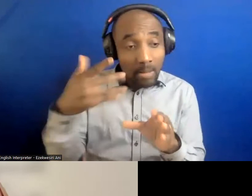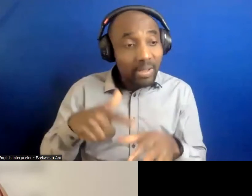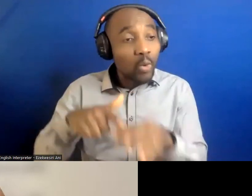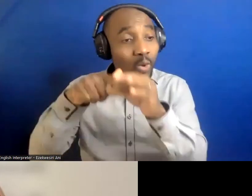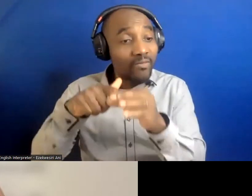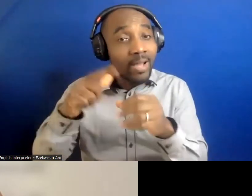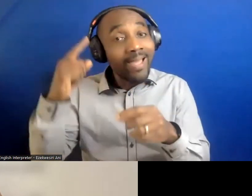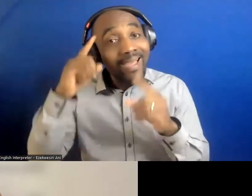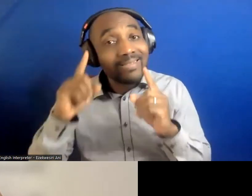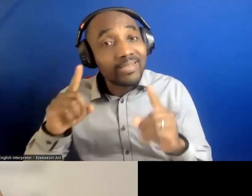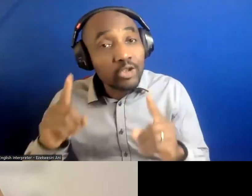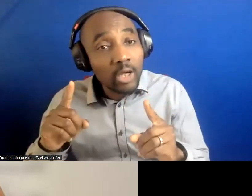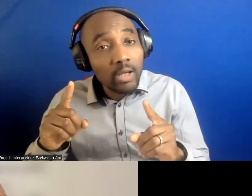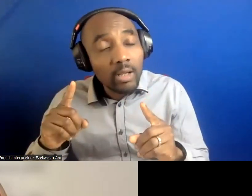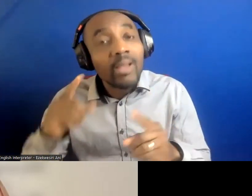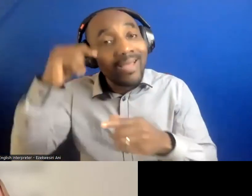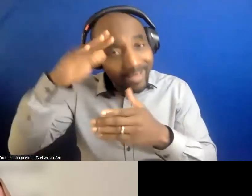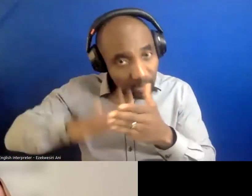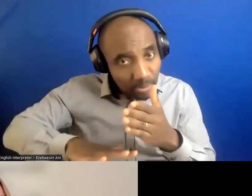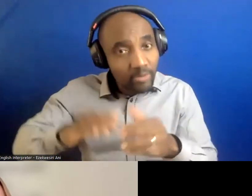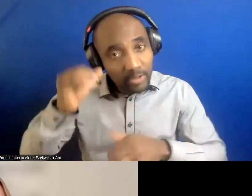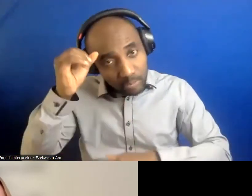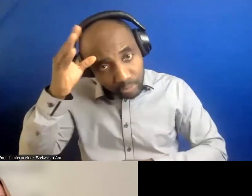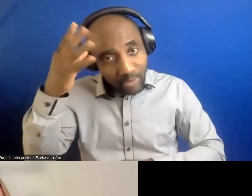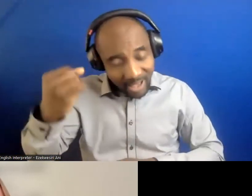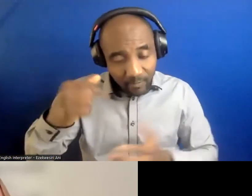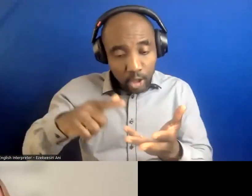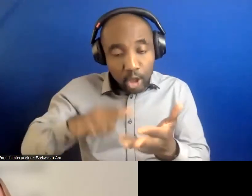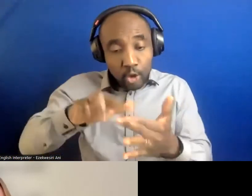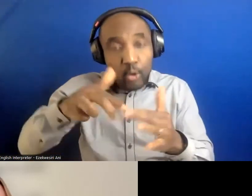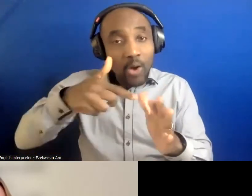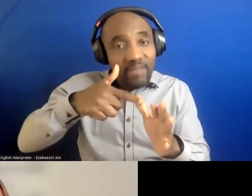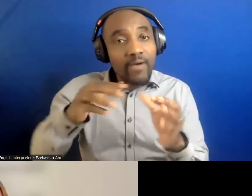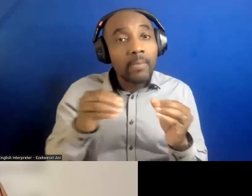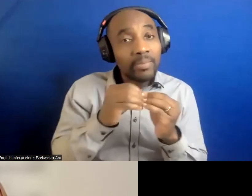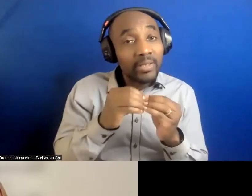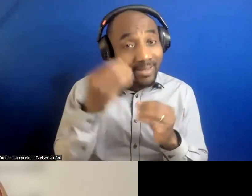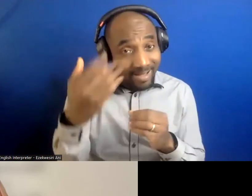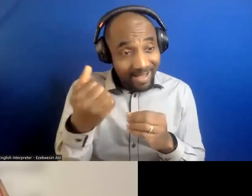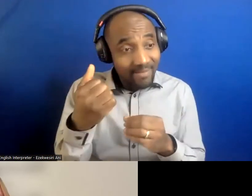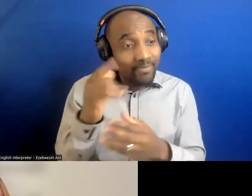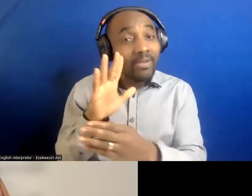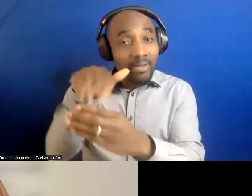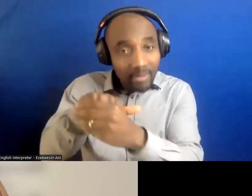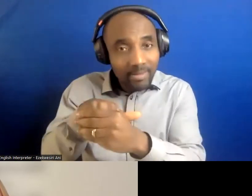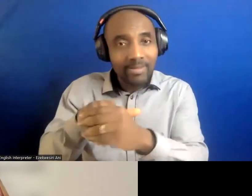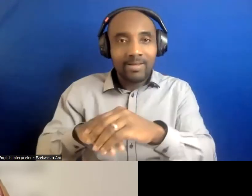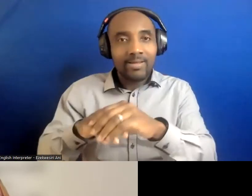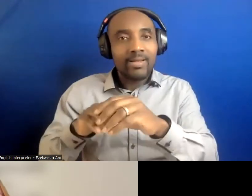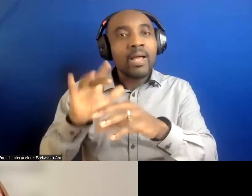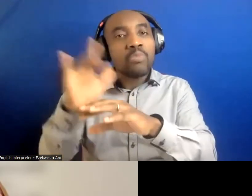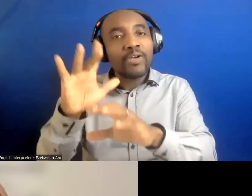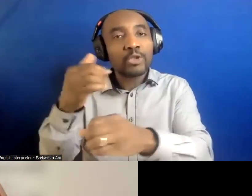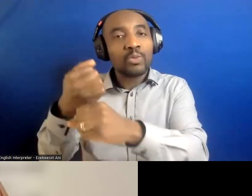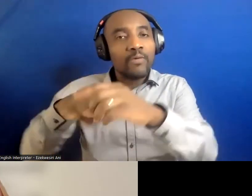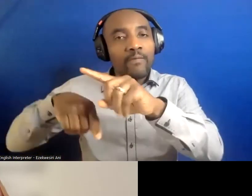came in with other experiences, I did have my UEFA B coming into the professional game. However,